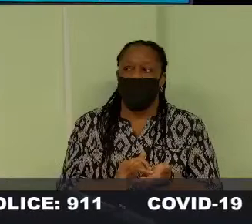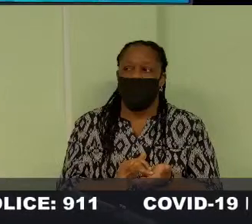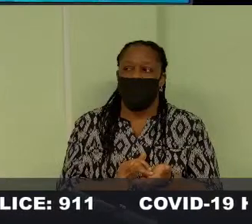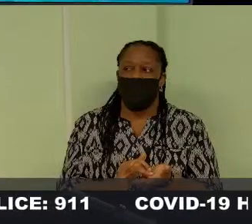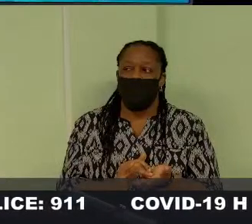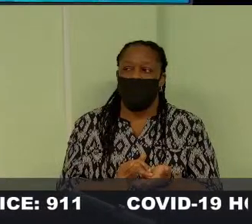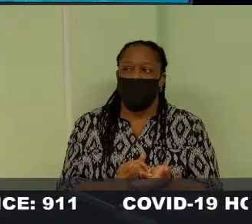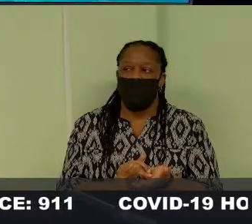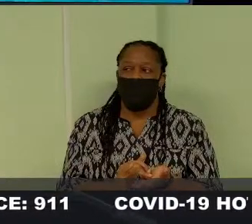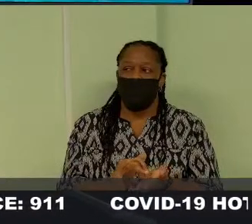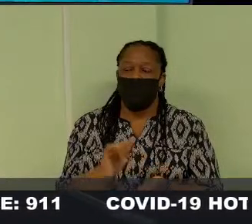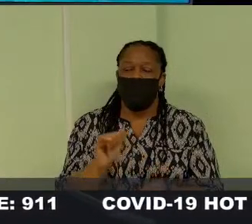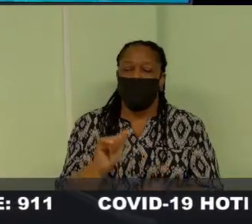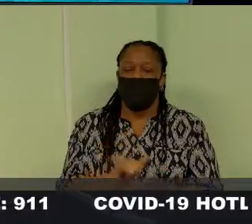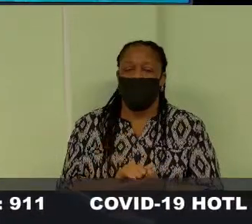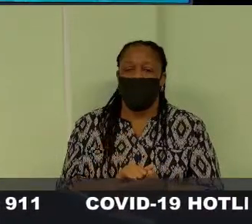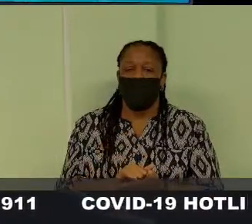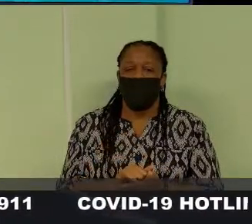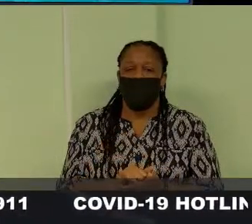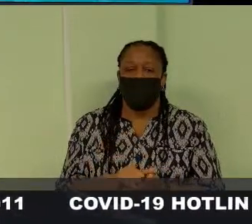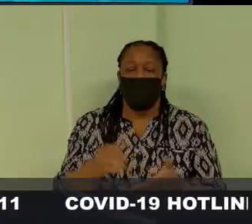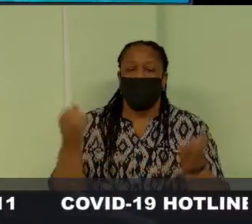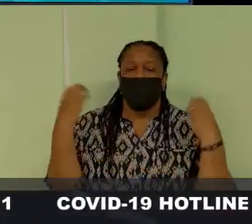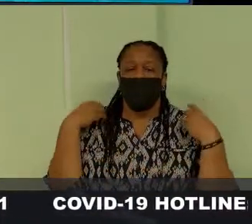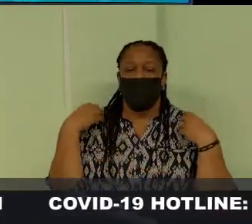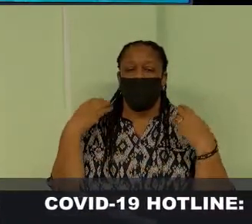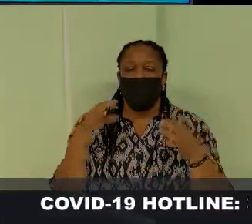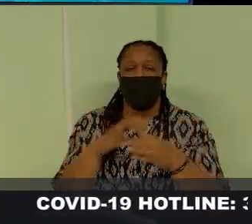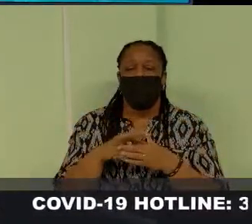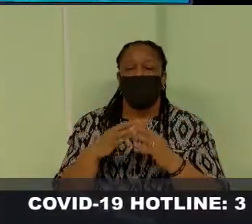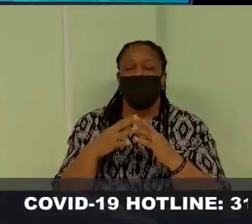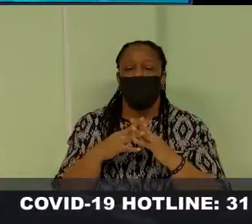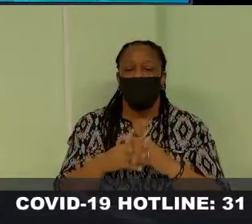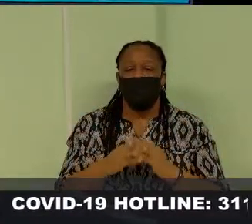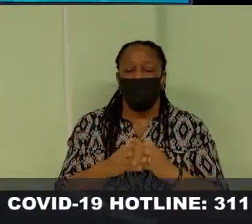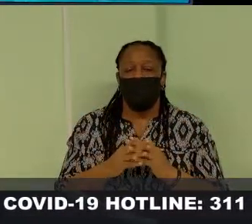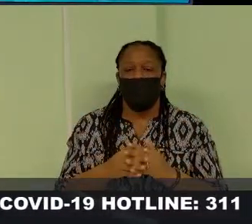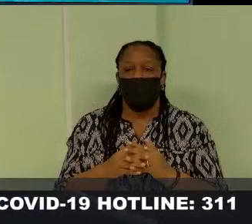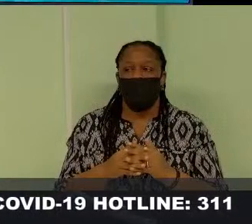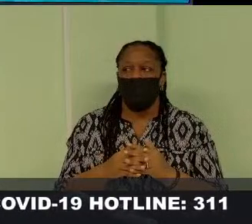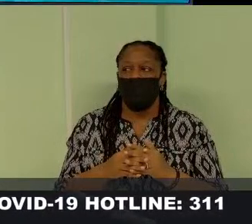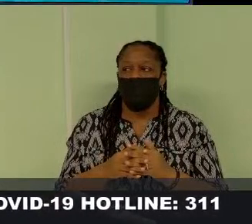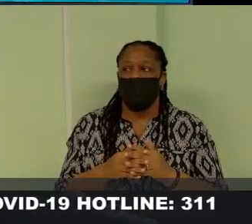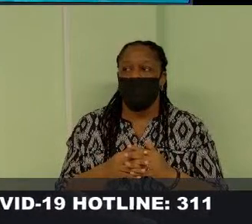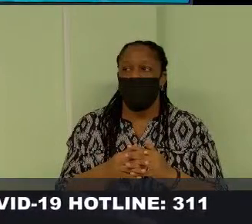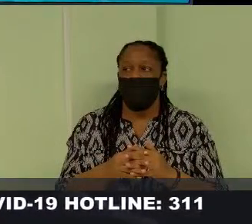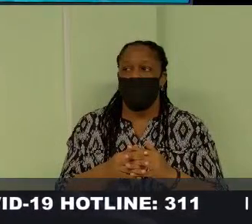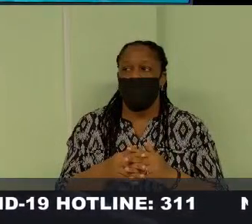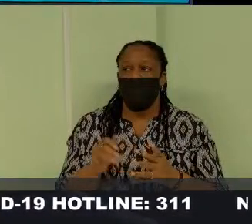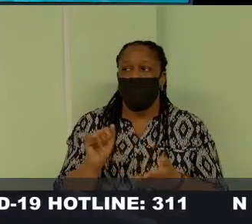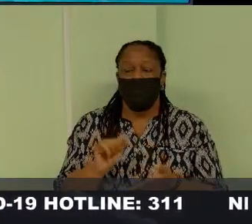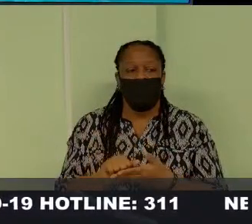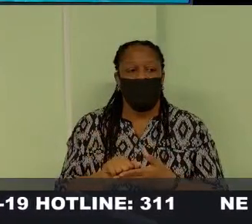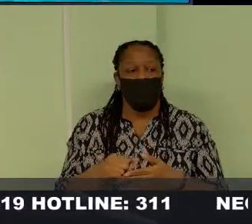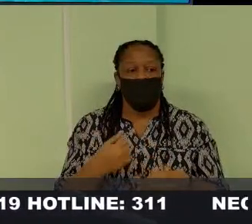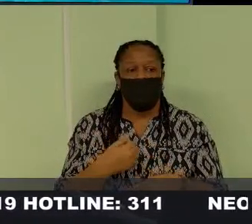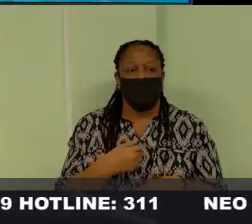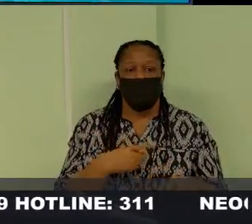the famous President Trump received that he seems to have done so very well with?